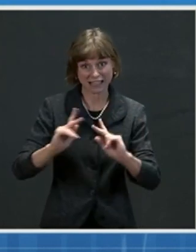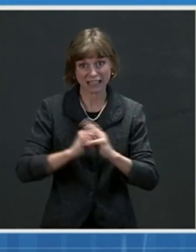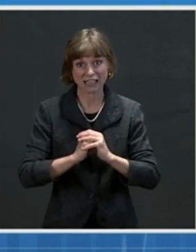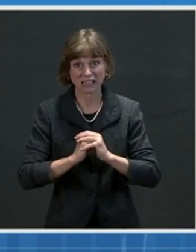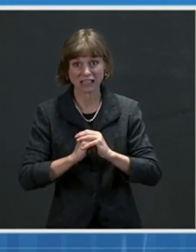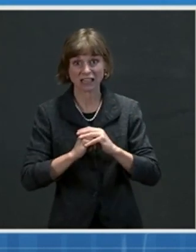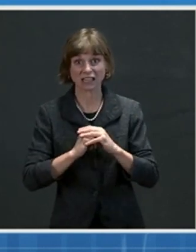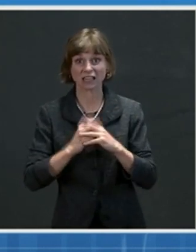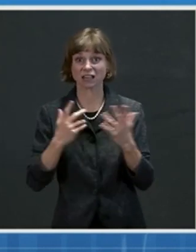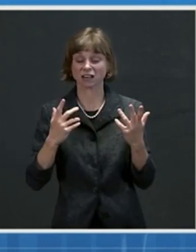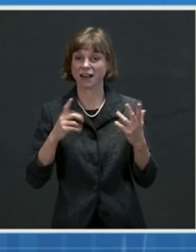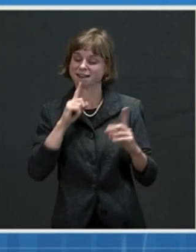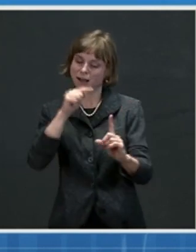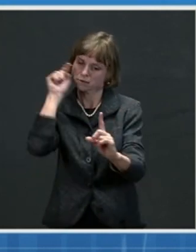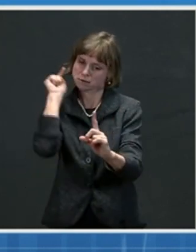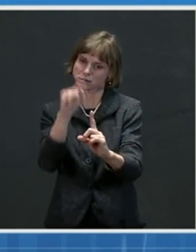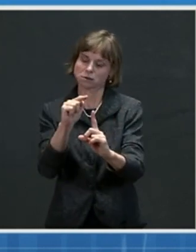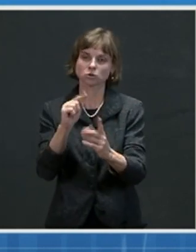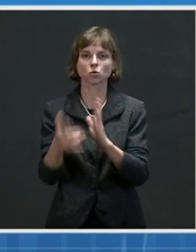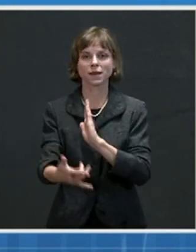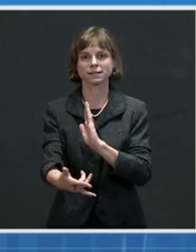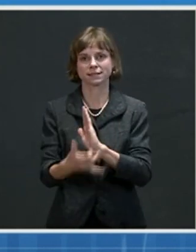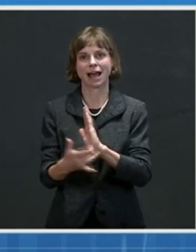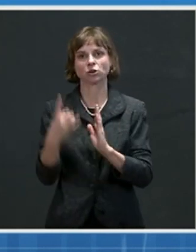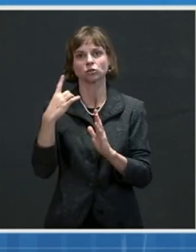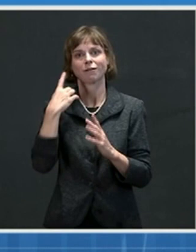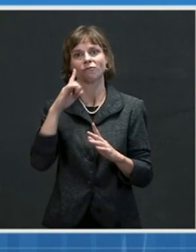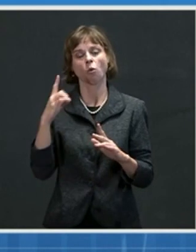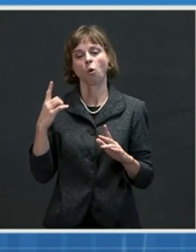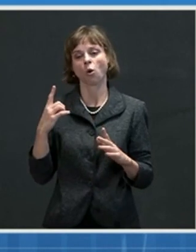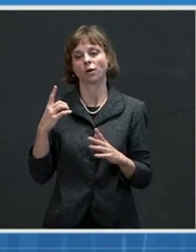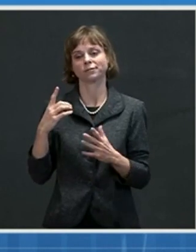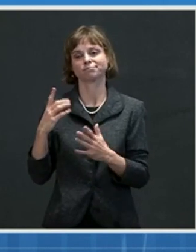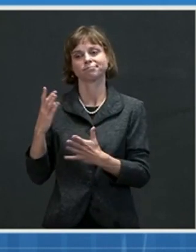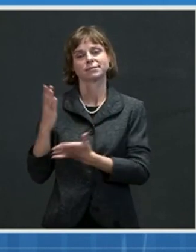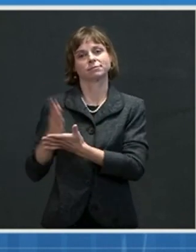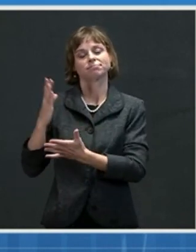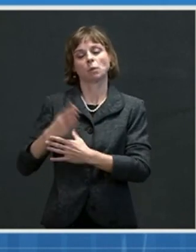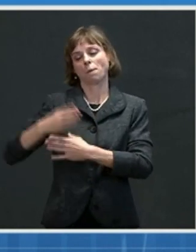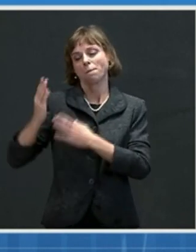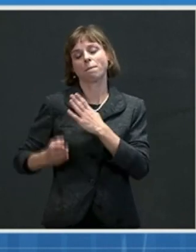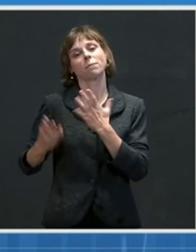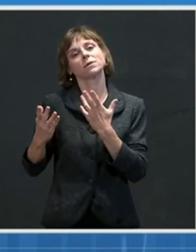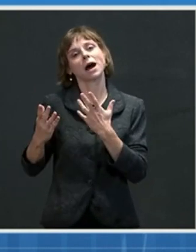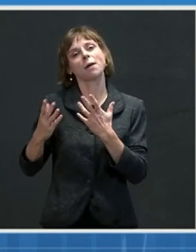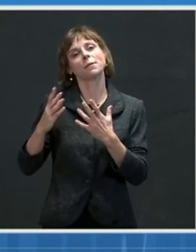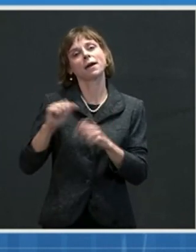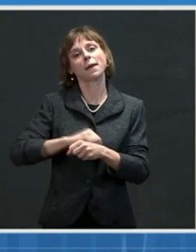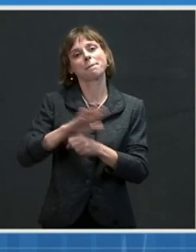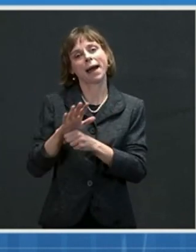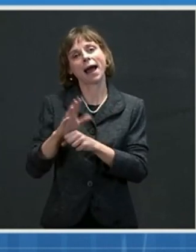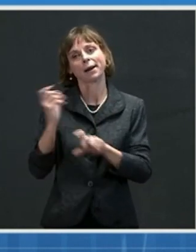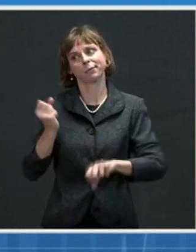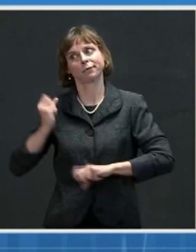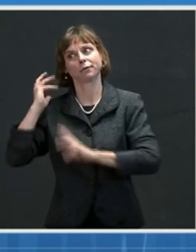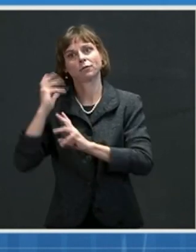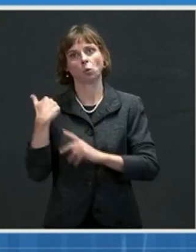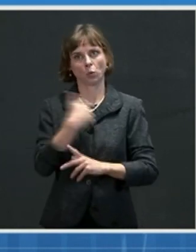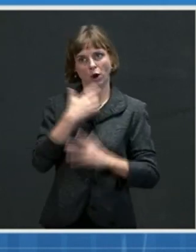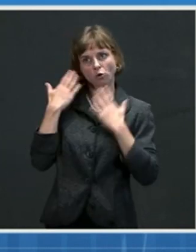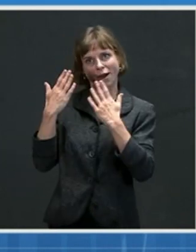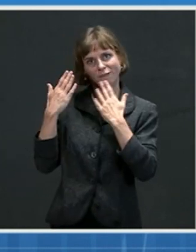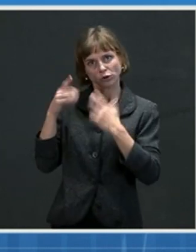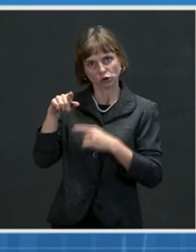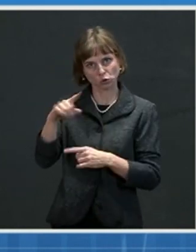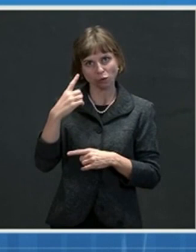pandemic behind us. And we're grateful to you for your expertise and leadership. Through efforts like